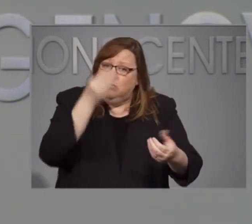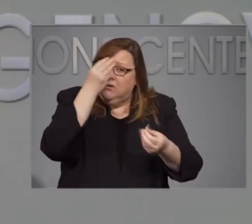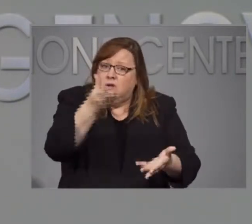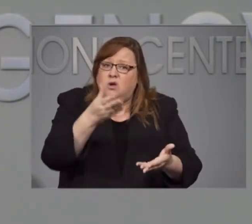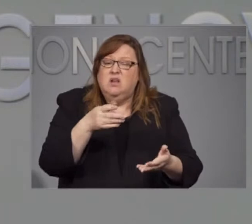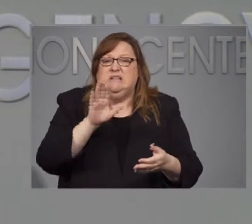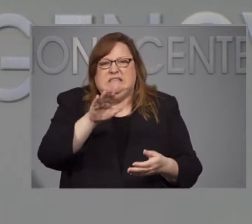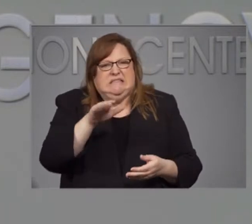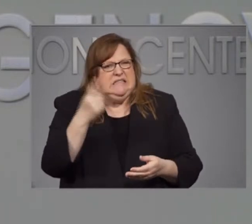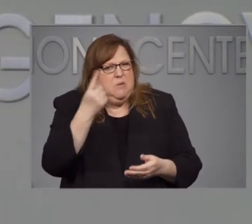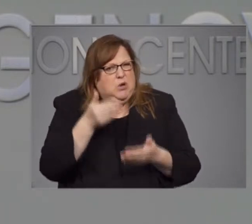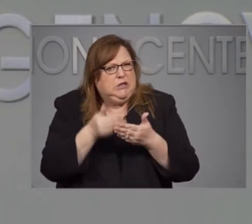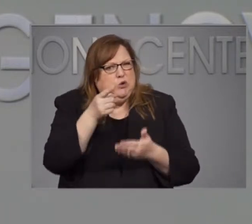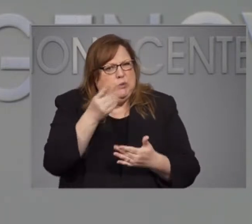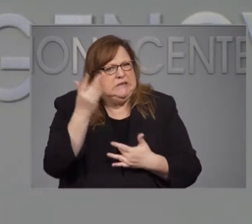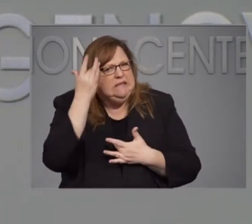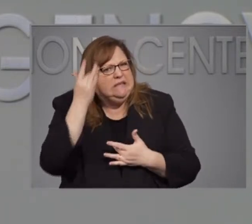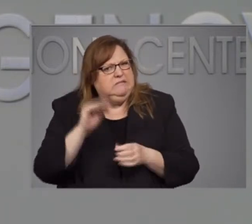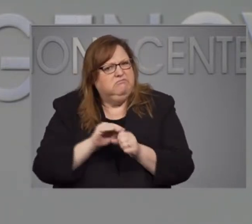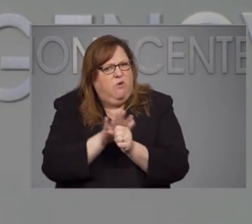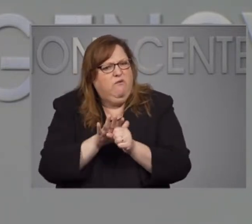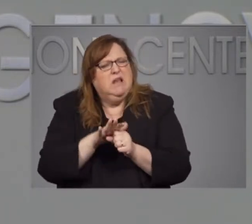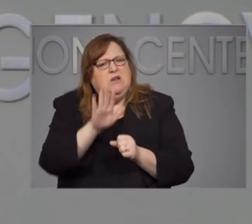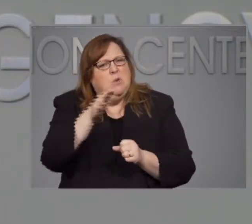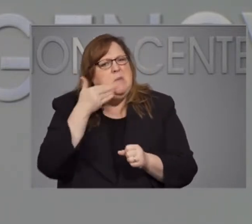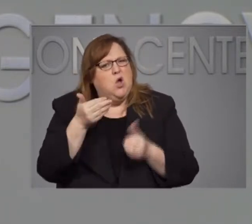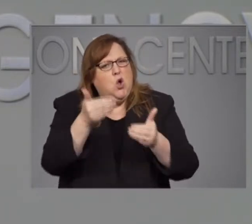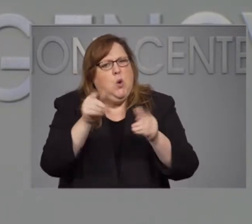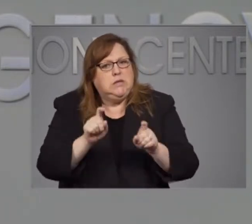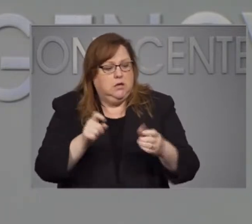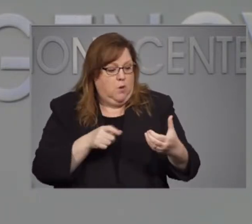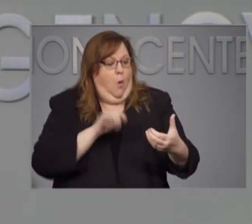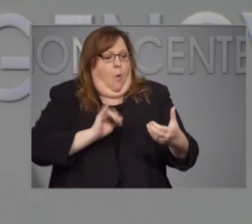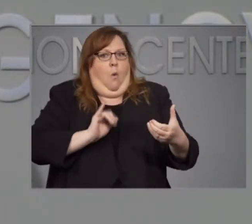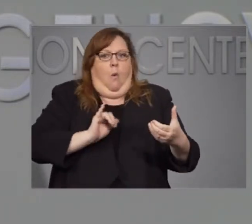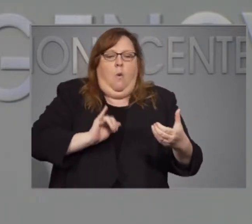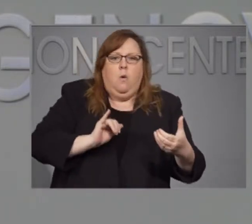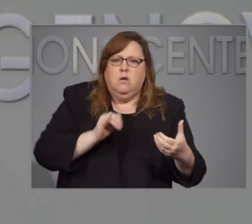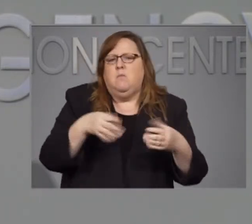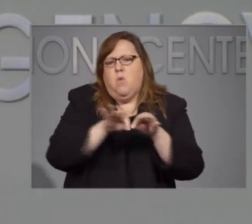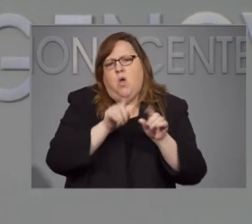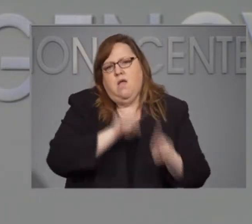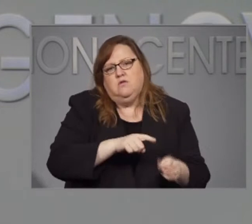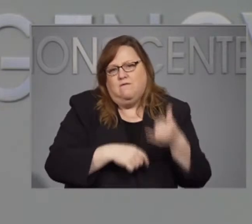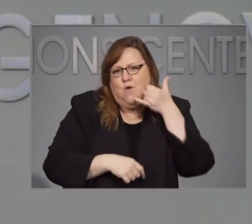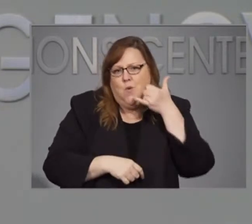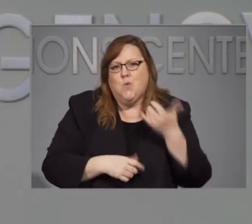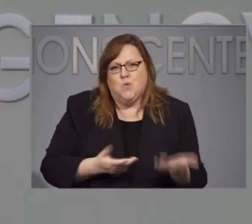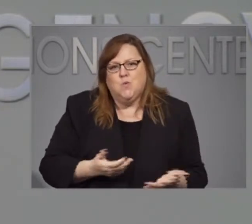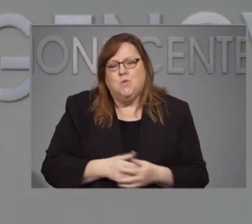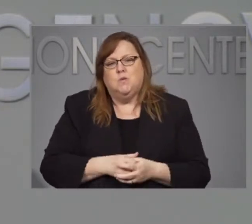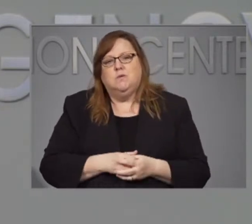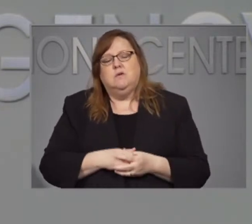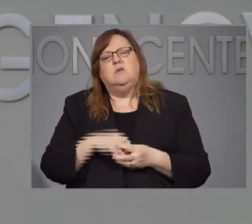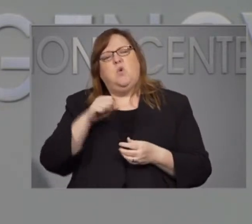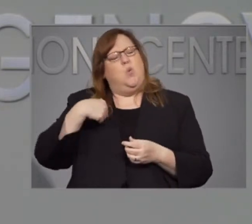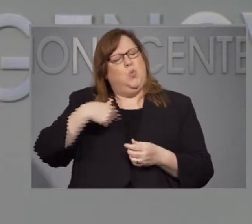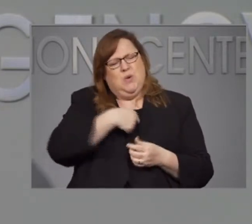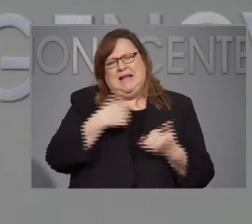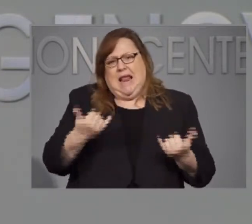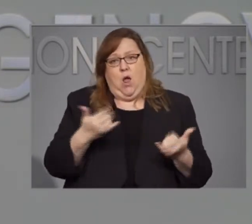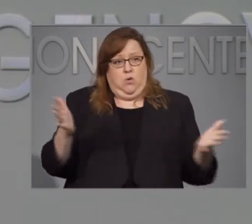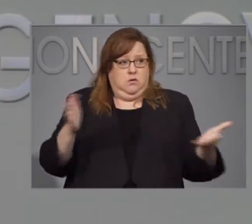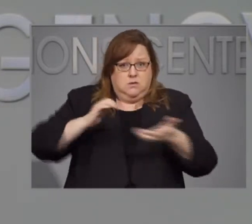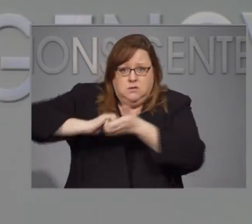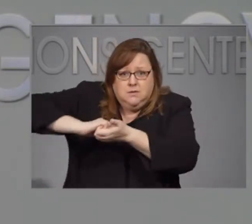trends, right? We're increasing, but the question is how fast? And we have the ability to change the trajectory of those trends so that